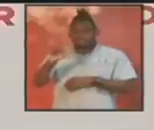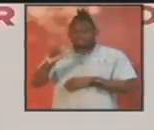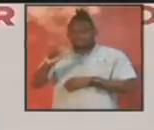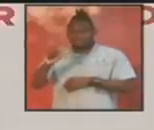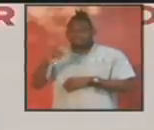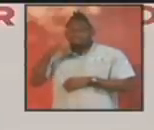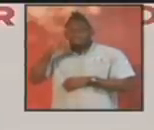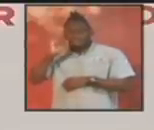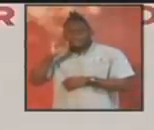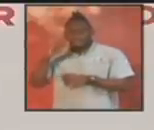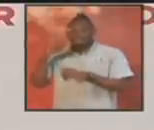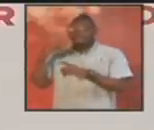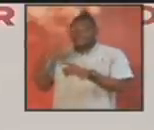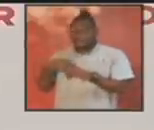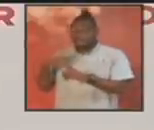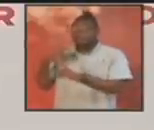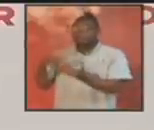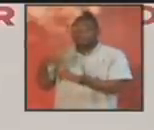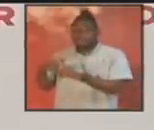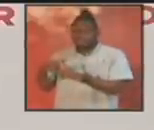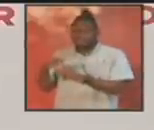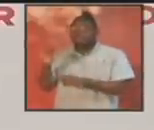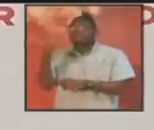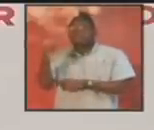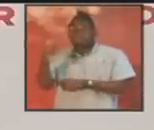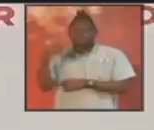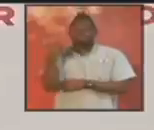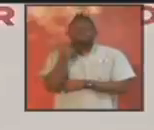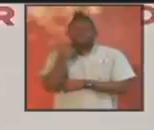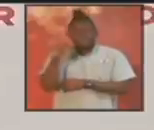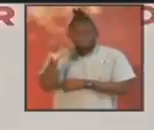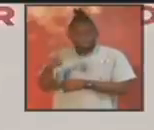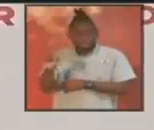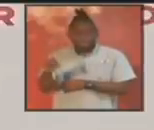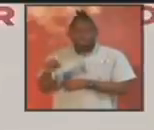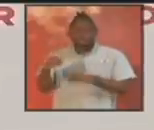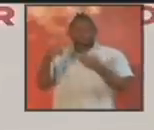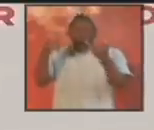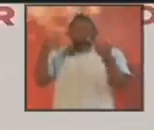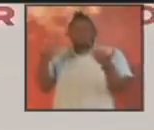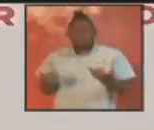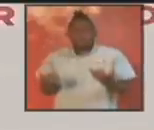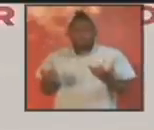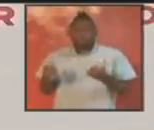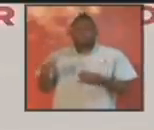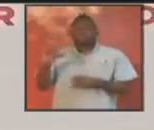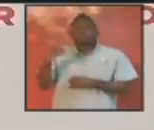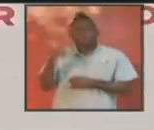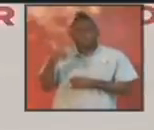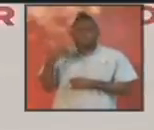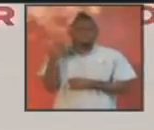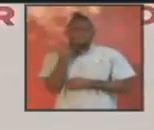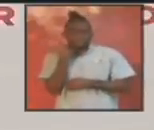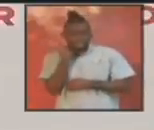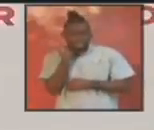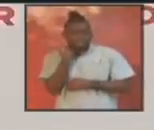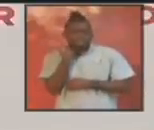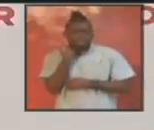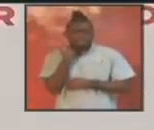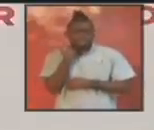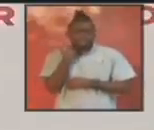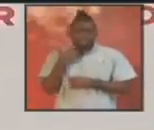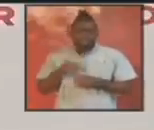positive for yellow fever to us. Now, yellow fever, it is a disease of the arboviral family. It